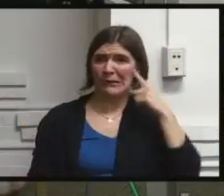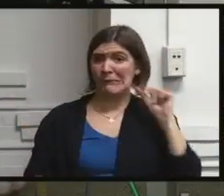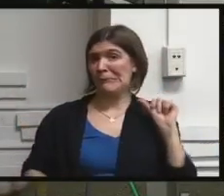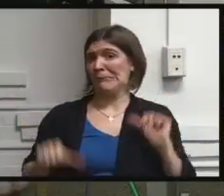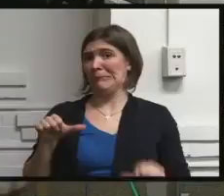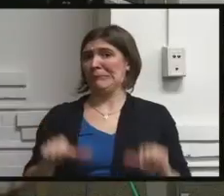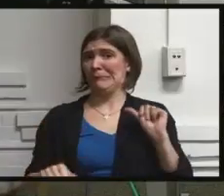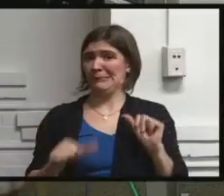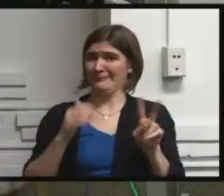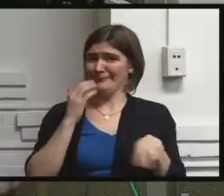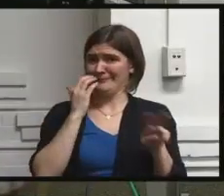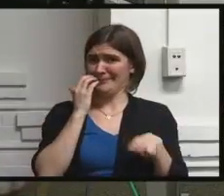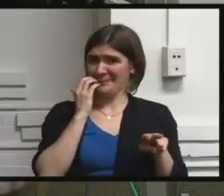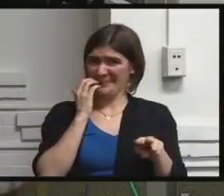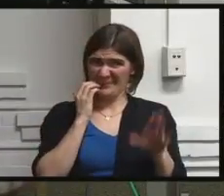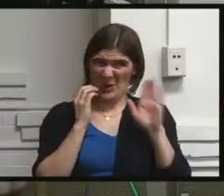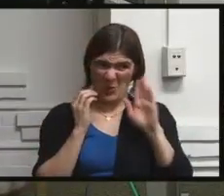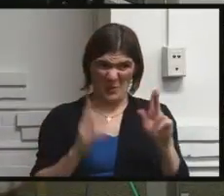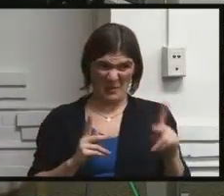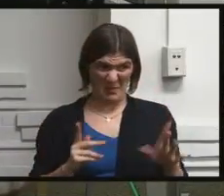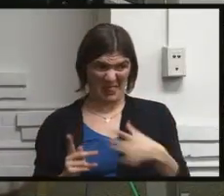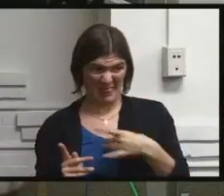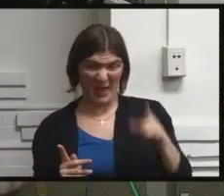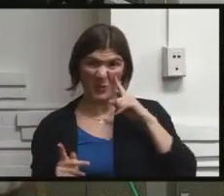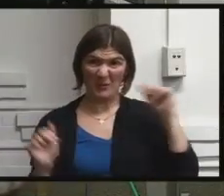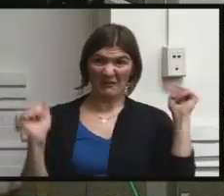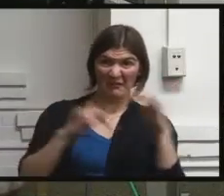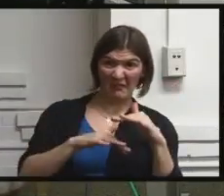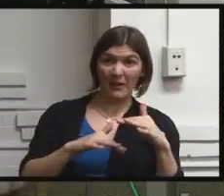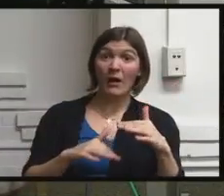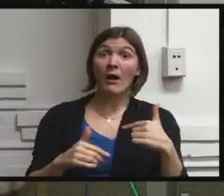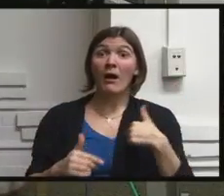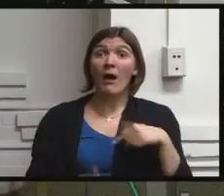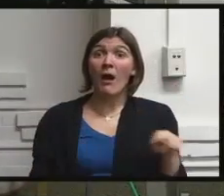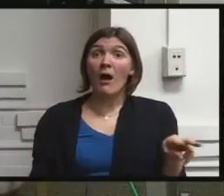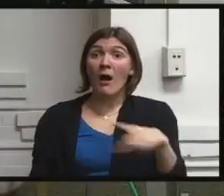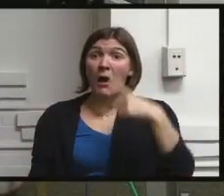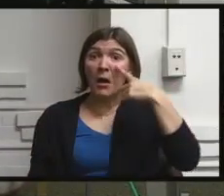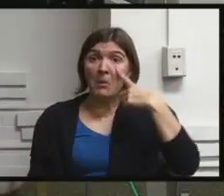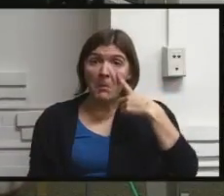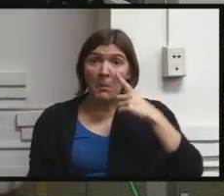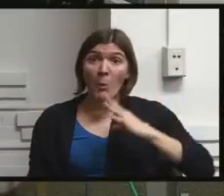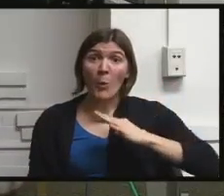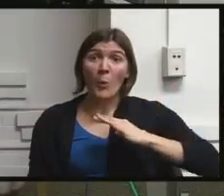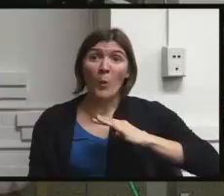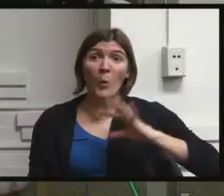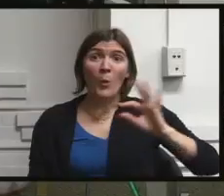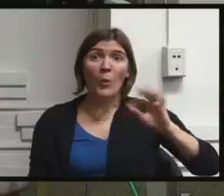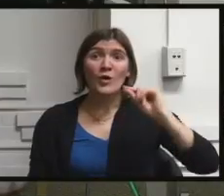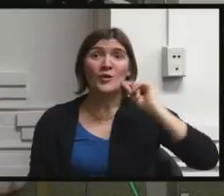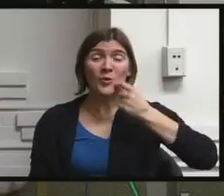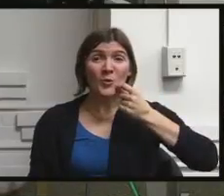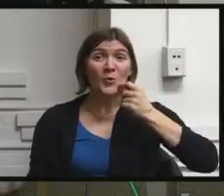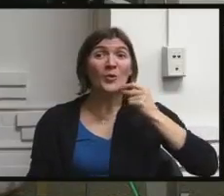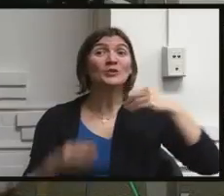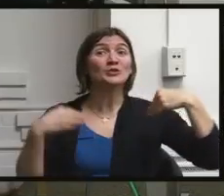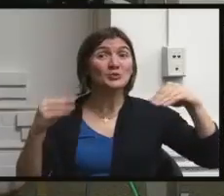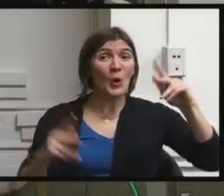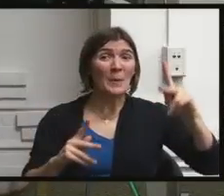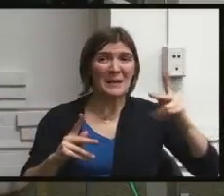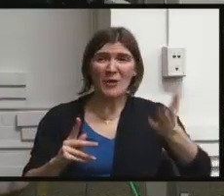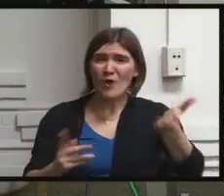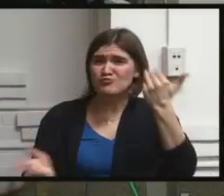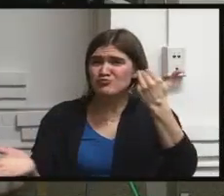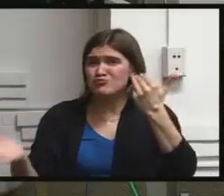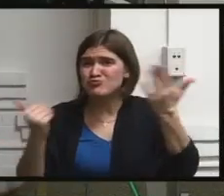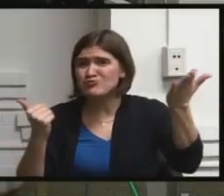about how the event would turn out, and I was pleasantly surprised that the merchants participating